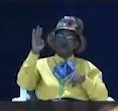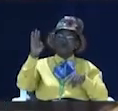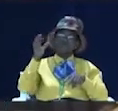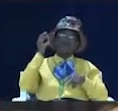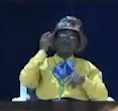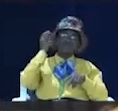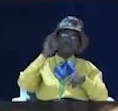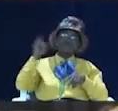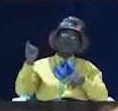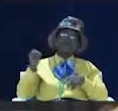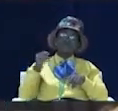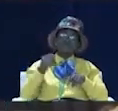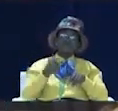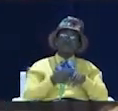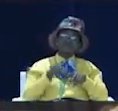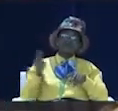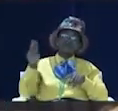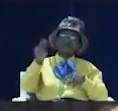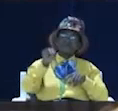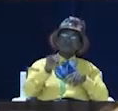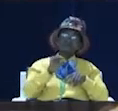can deceive you.